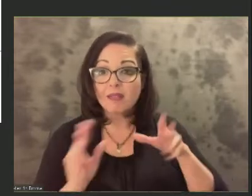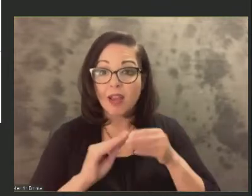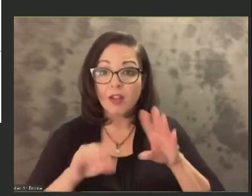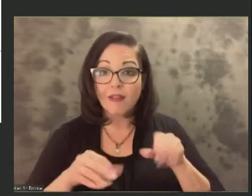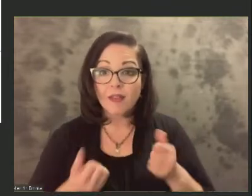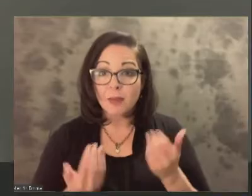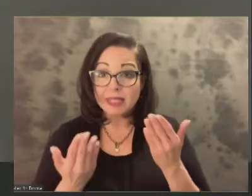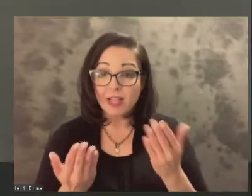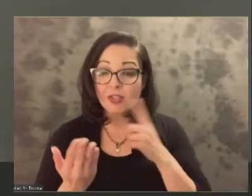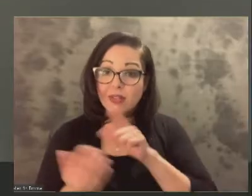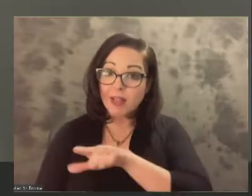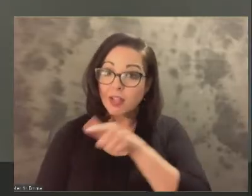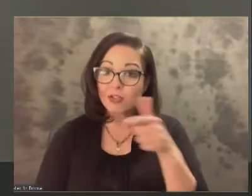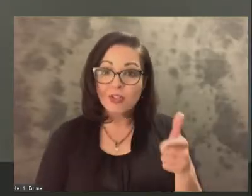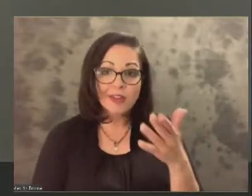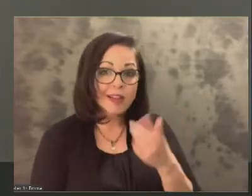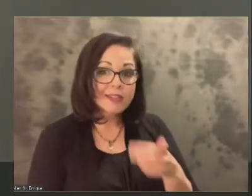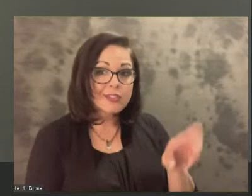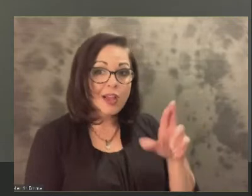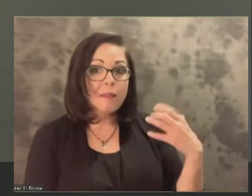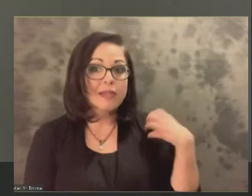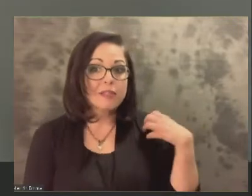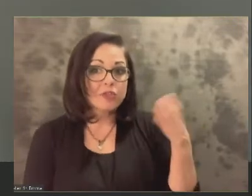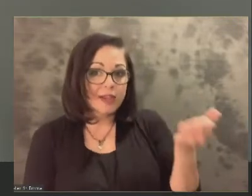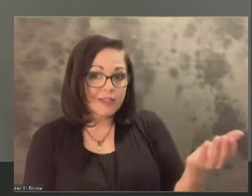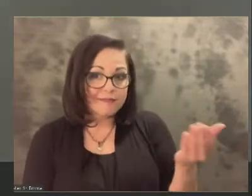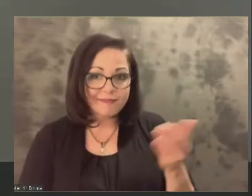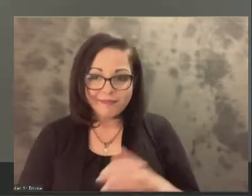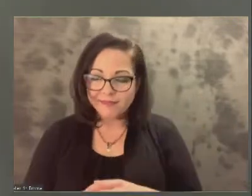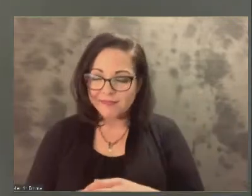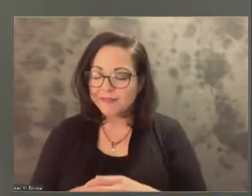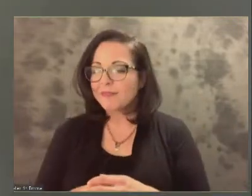recommendations, and I turn it back to Madam Chair.